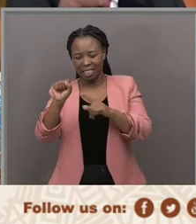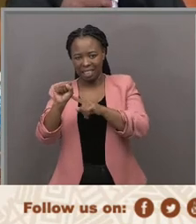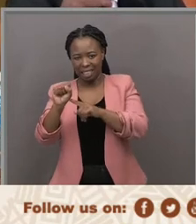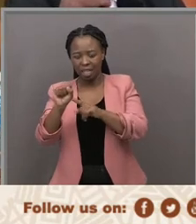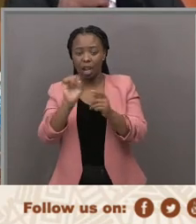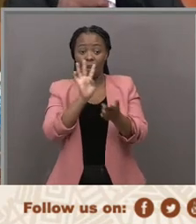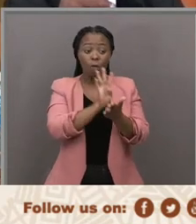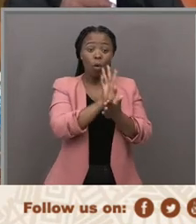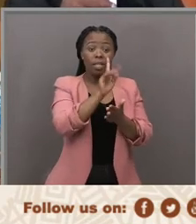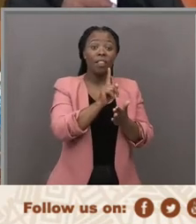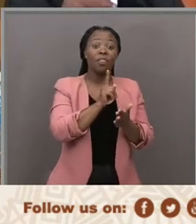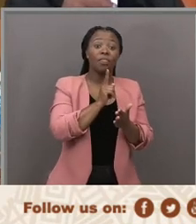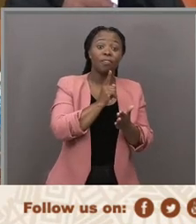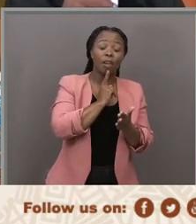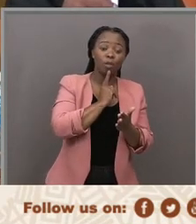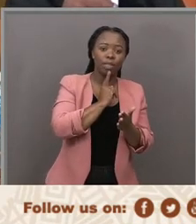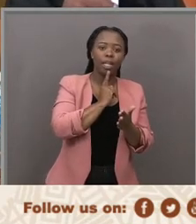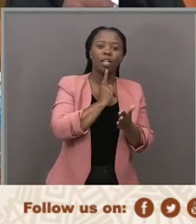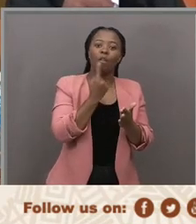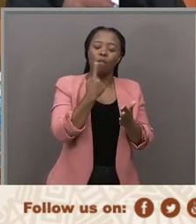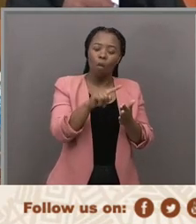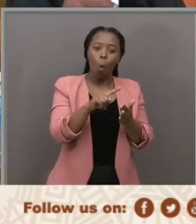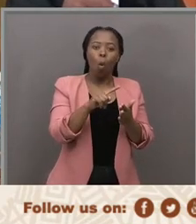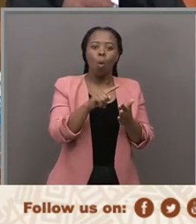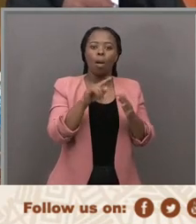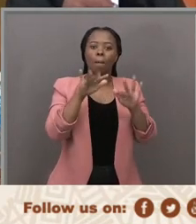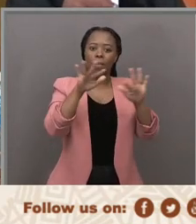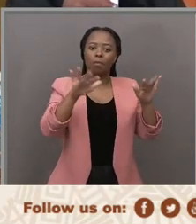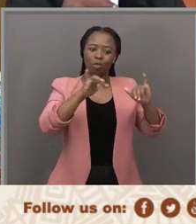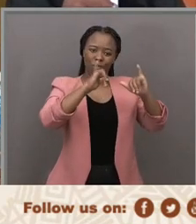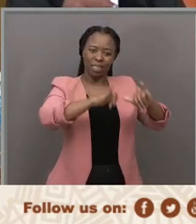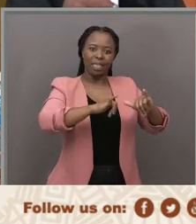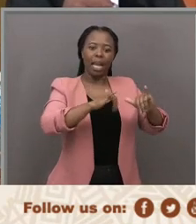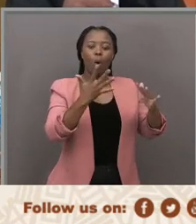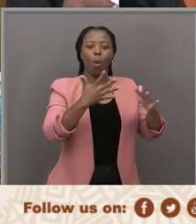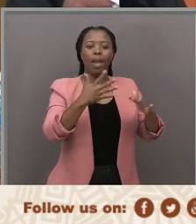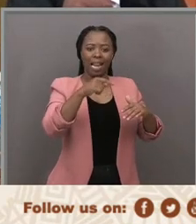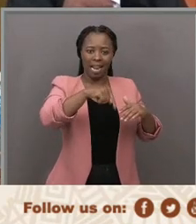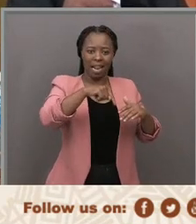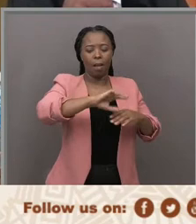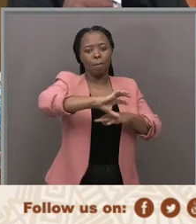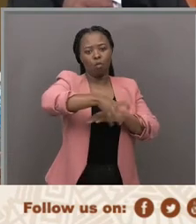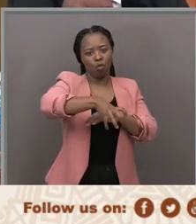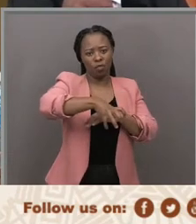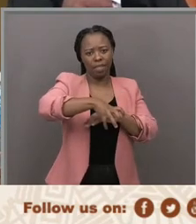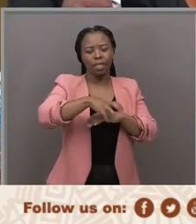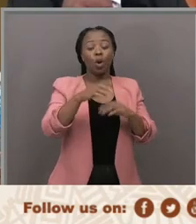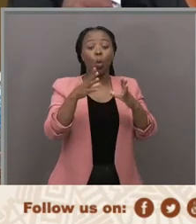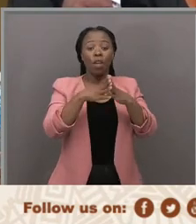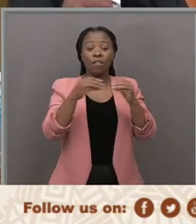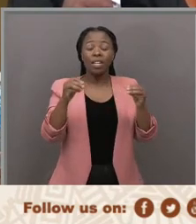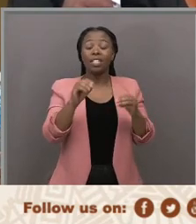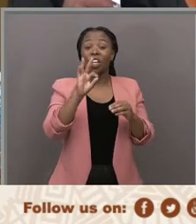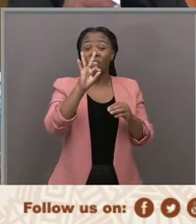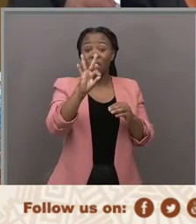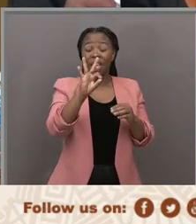which have been completed for residents in our province. We have also completed 13,000